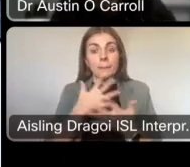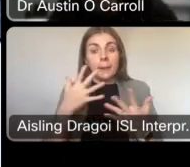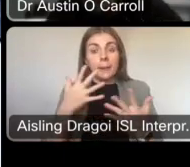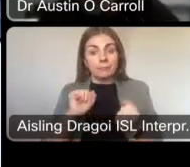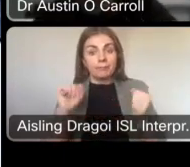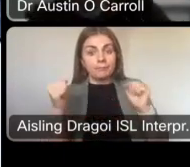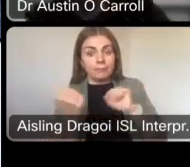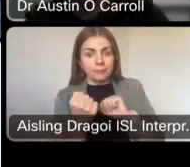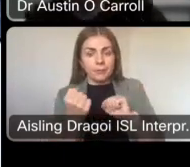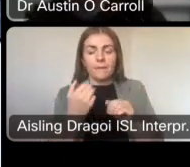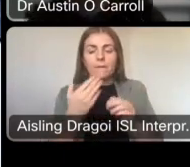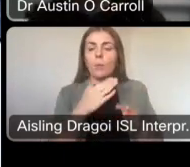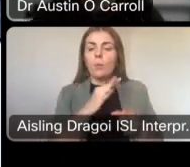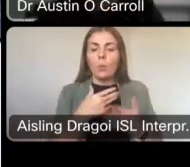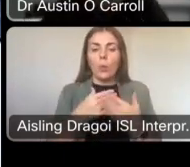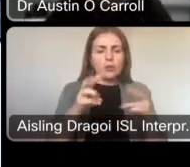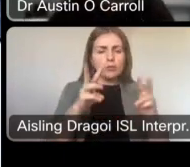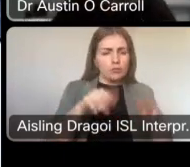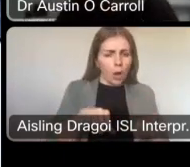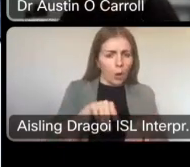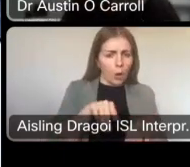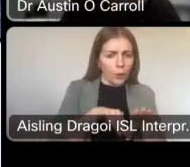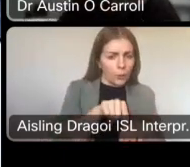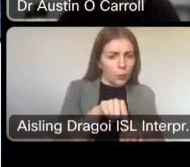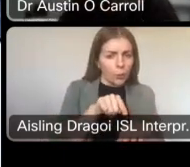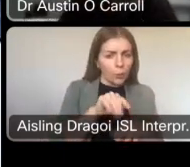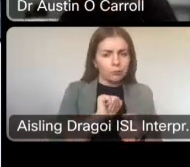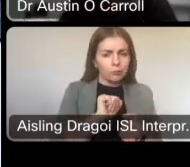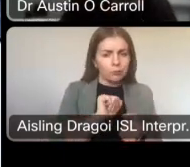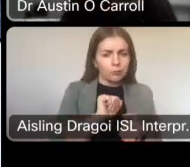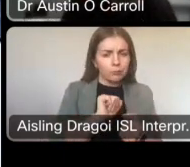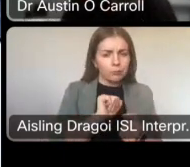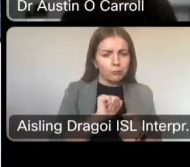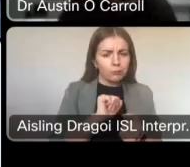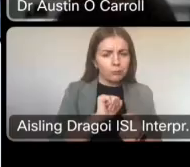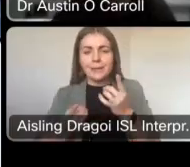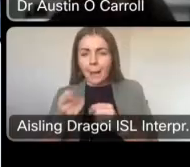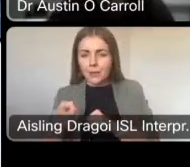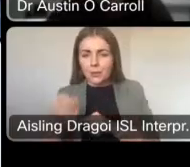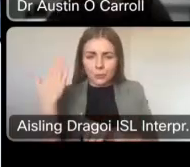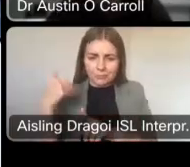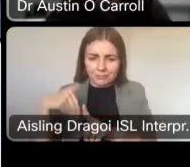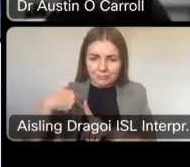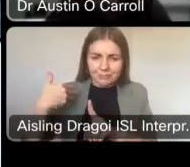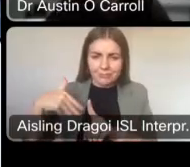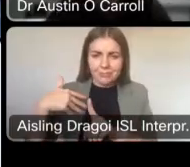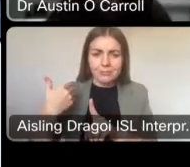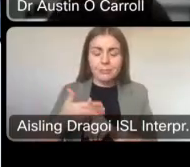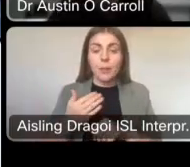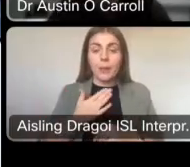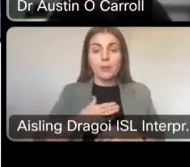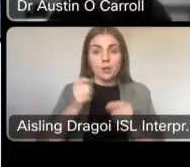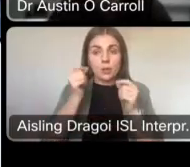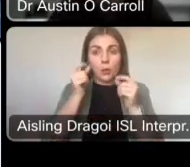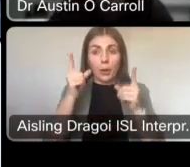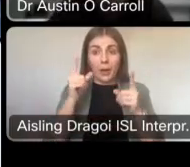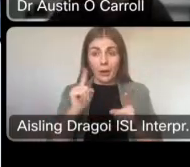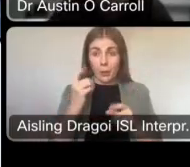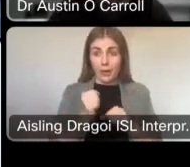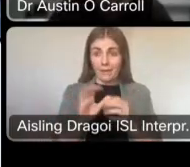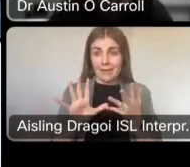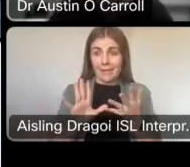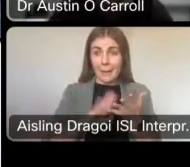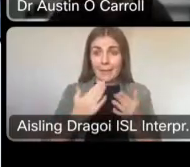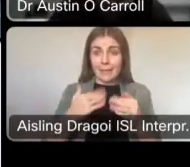you to what has happened to you. And I'm just conscious that I probably only have 10 minutes left in case you want to